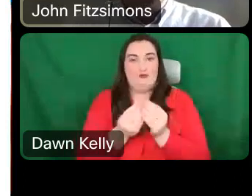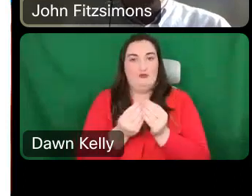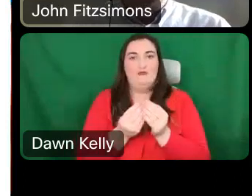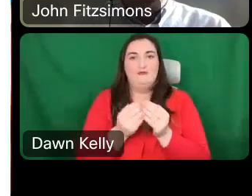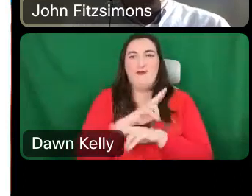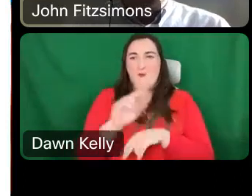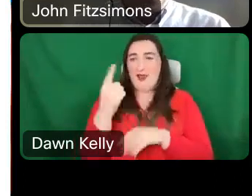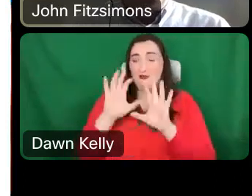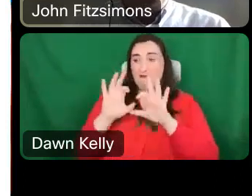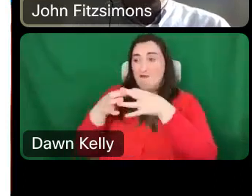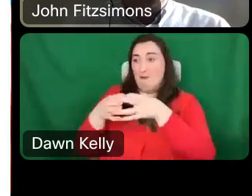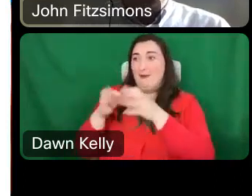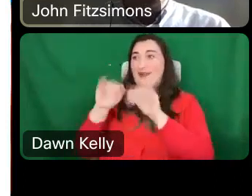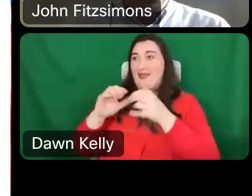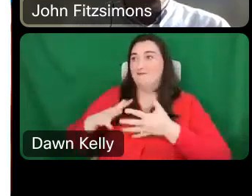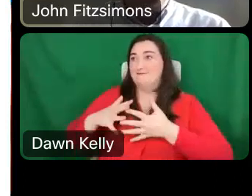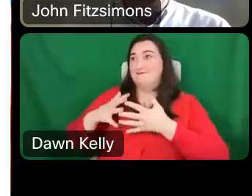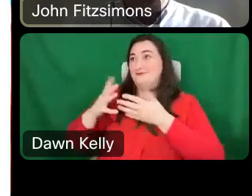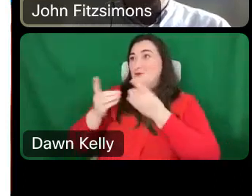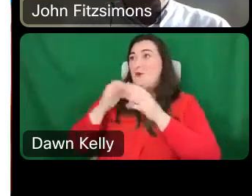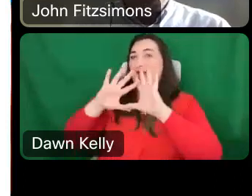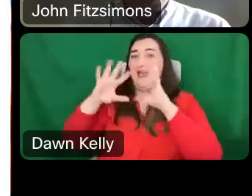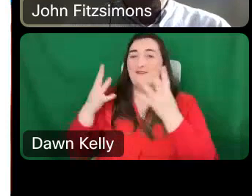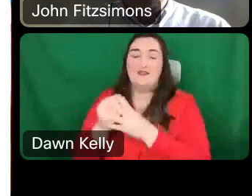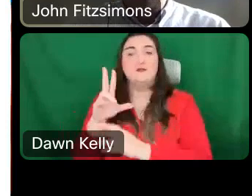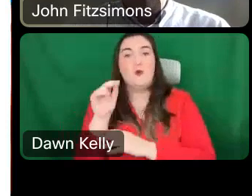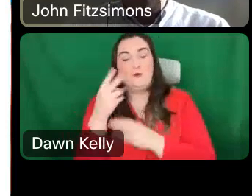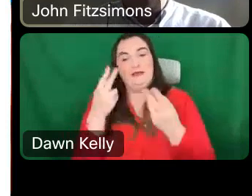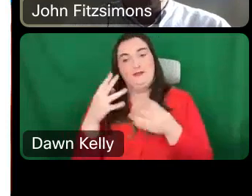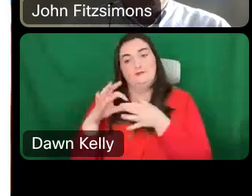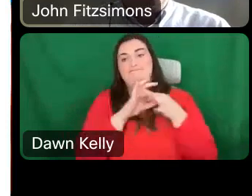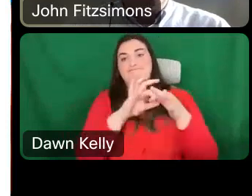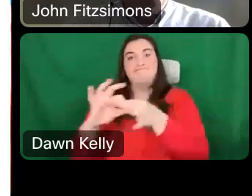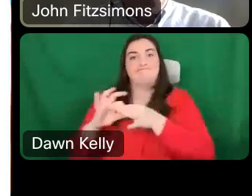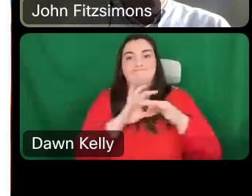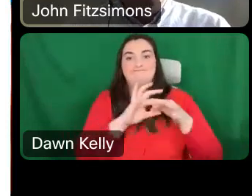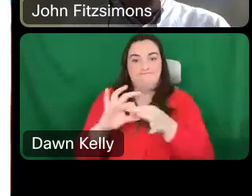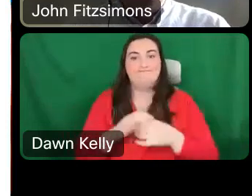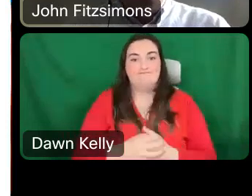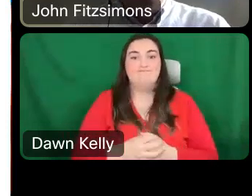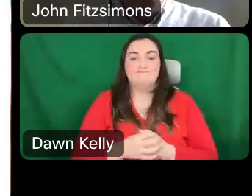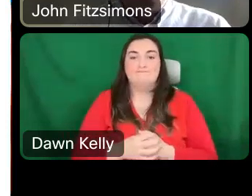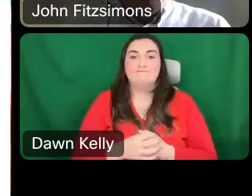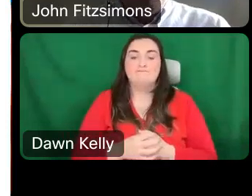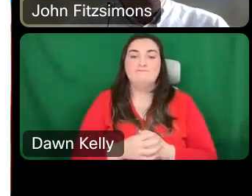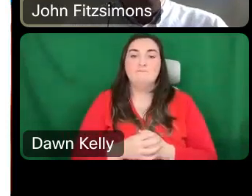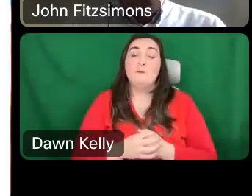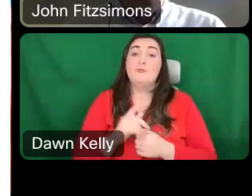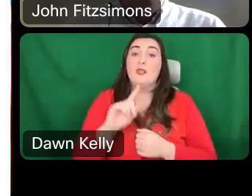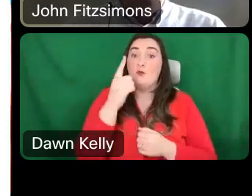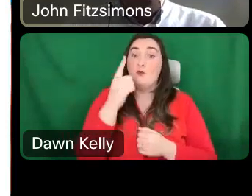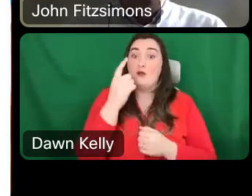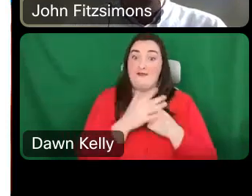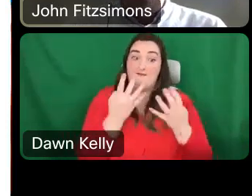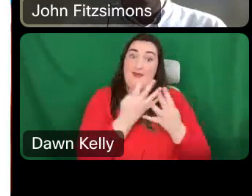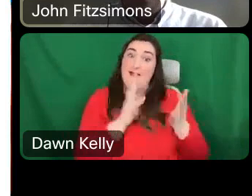can implement what the Act is looking to do. So I think we all need to work together. One of our panelists then,